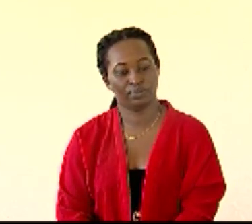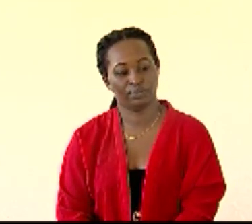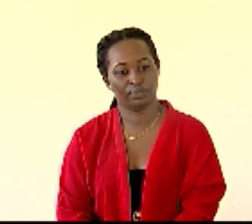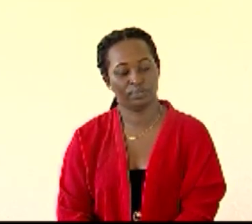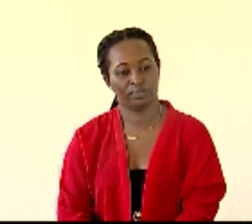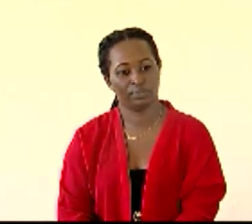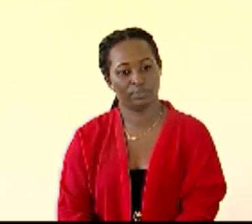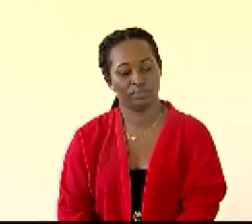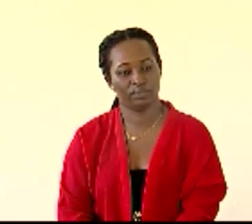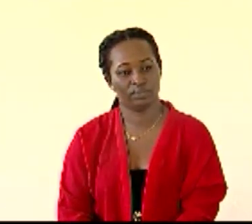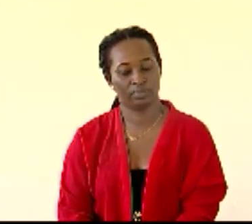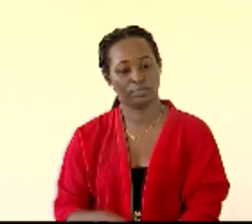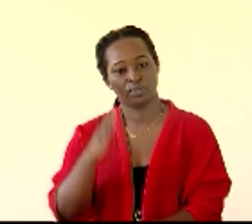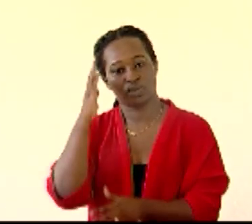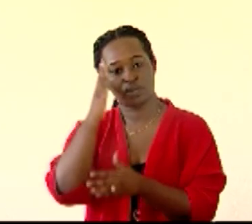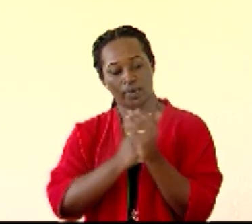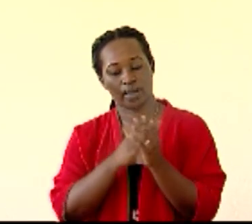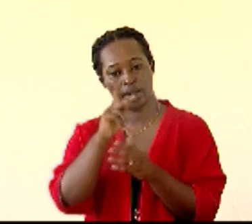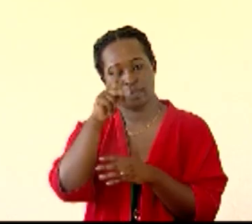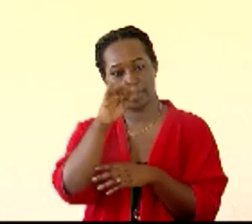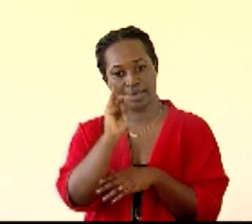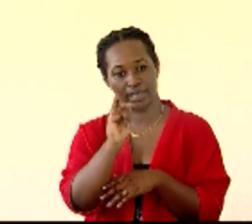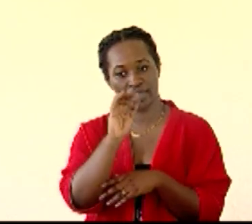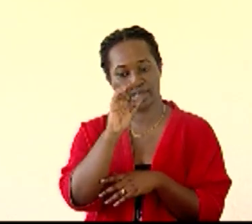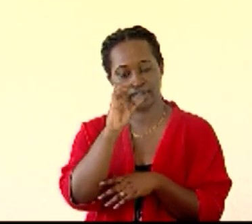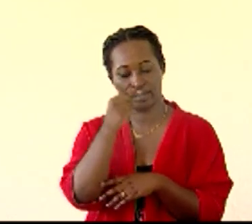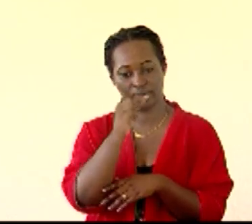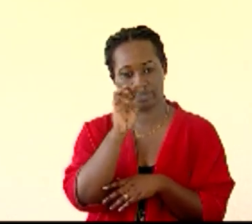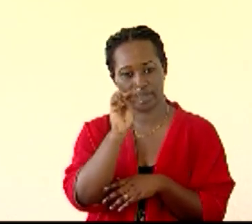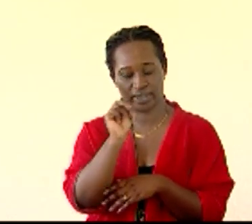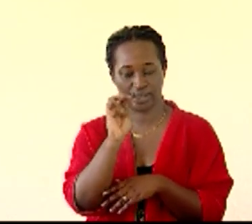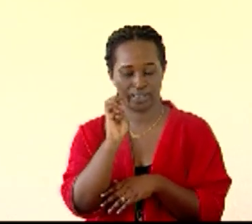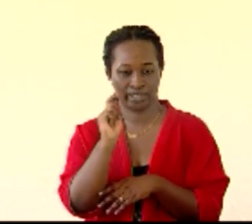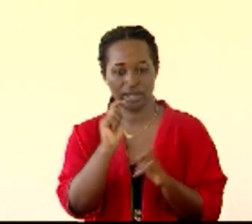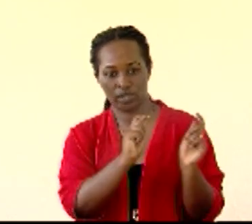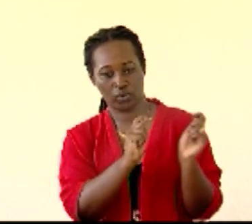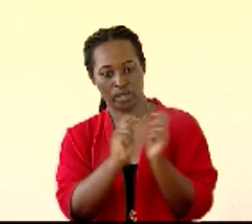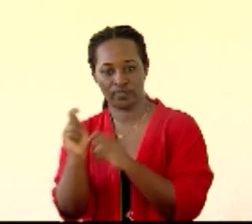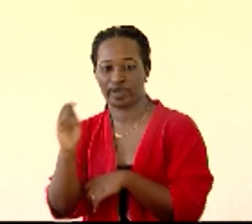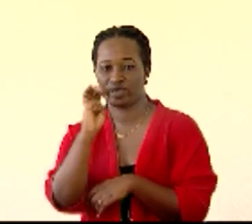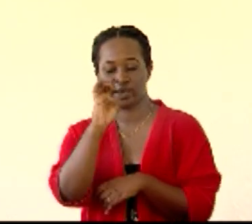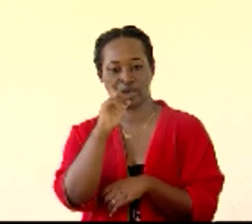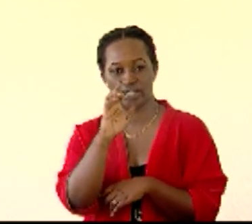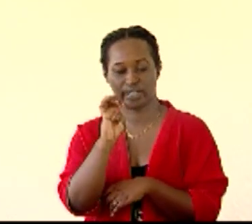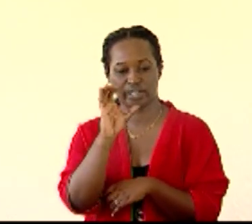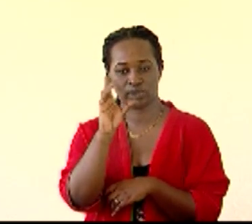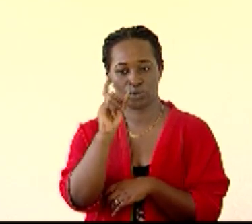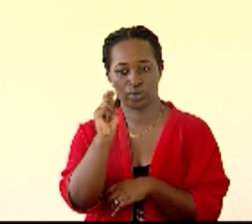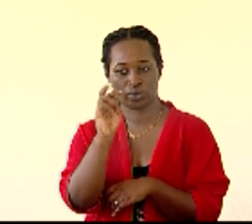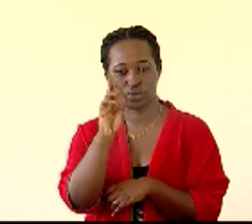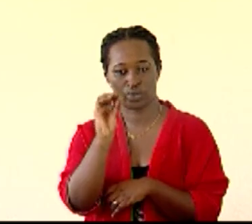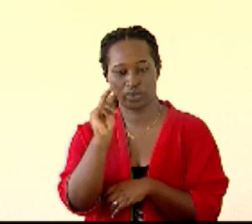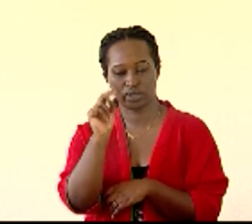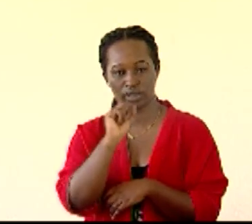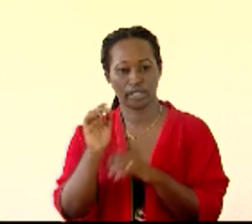The exciting of the pigments, transferring of the electrons across the electron transport system, and then you have photosystems, and then our pump